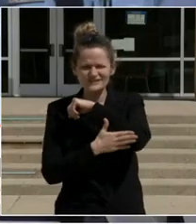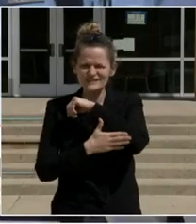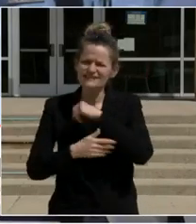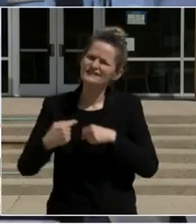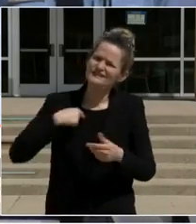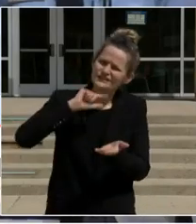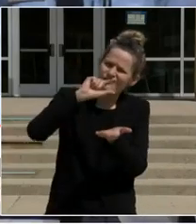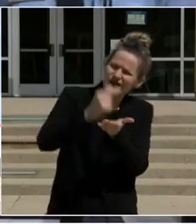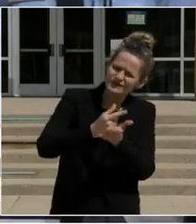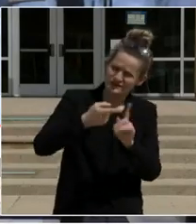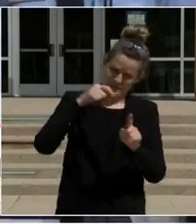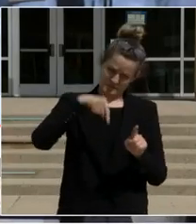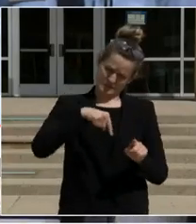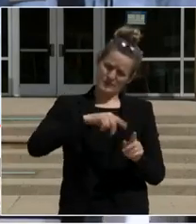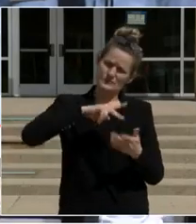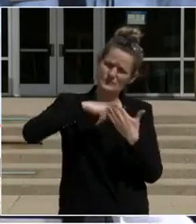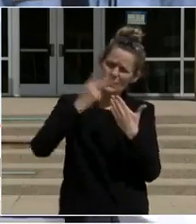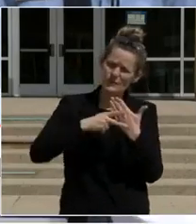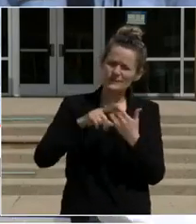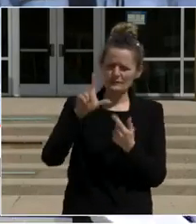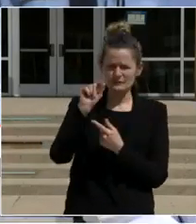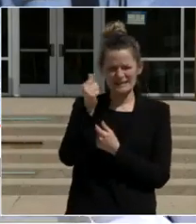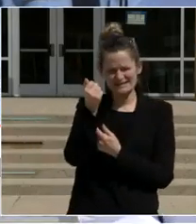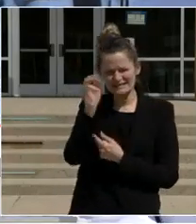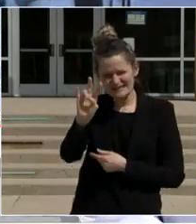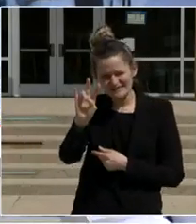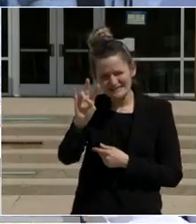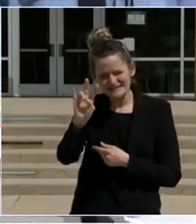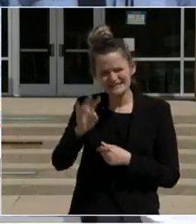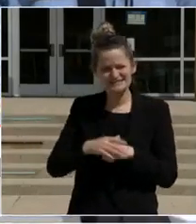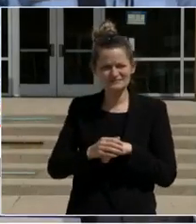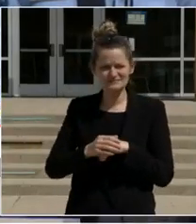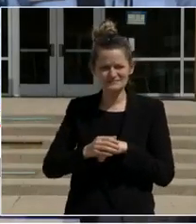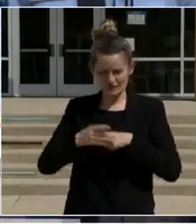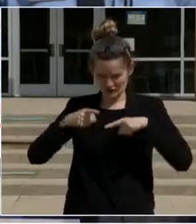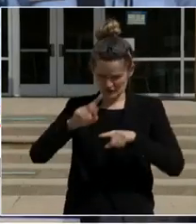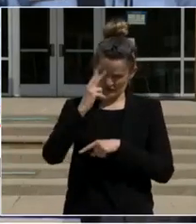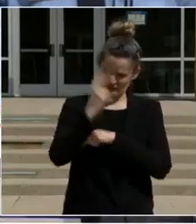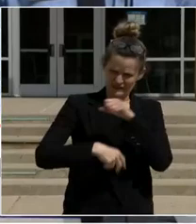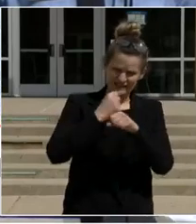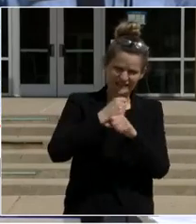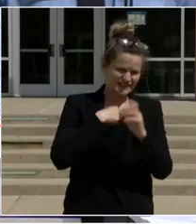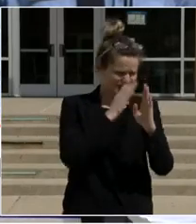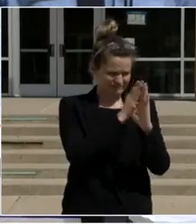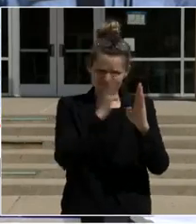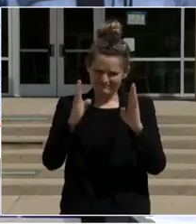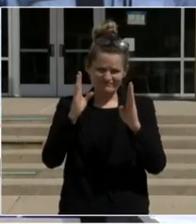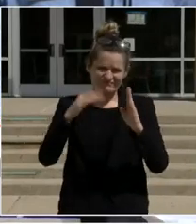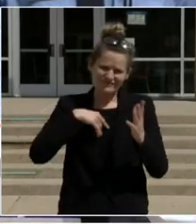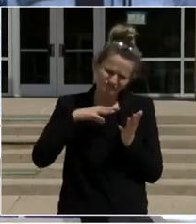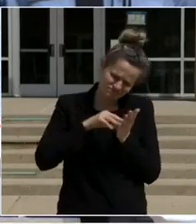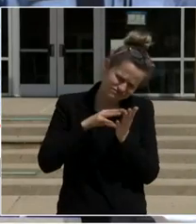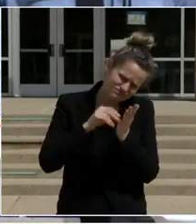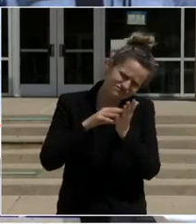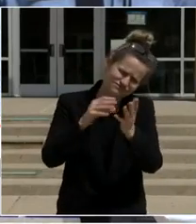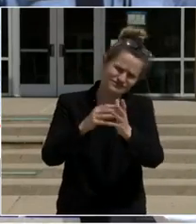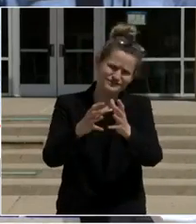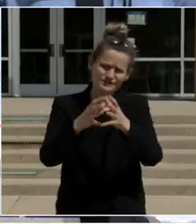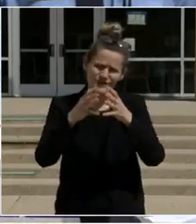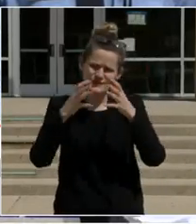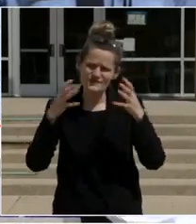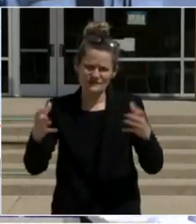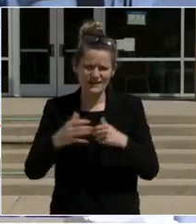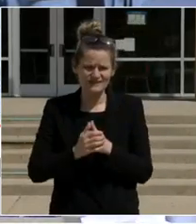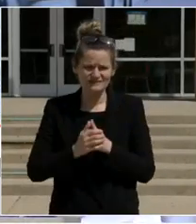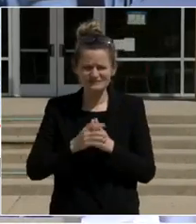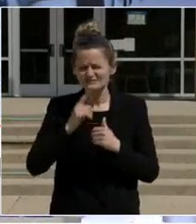of 2017. During those 2 years as a cadet, I learned so many things, like the importance of having a good work